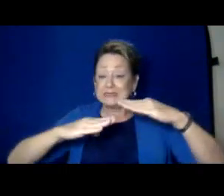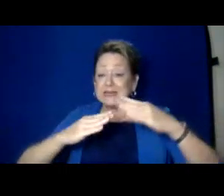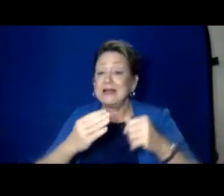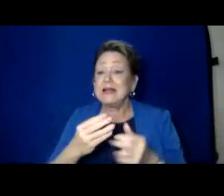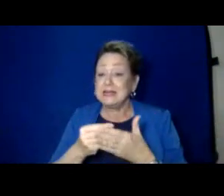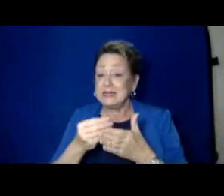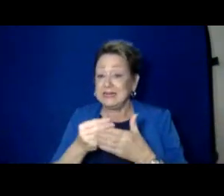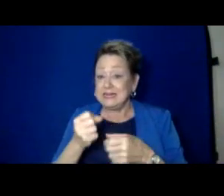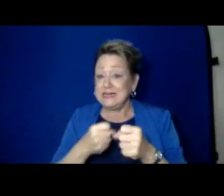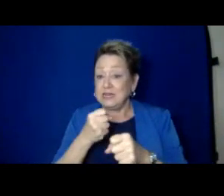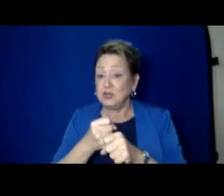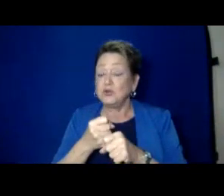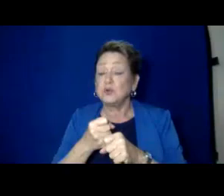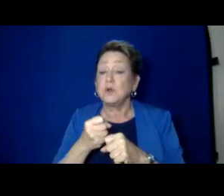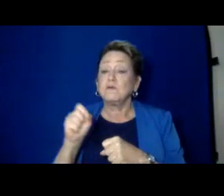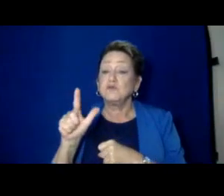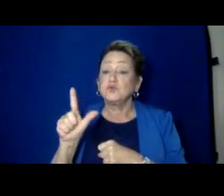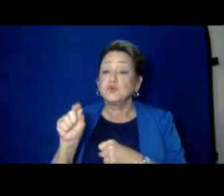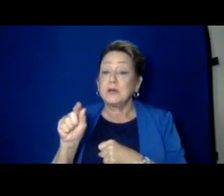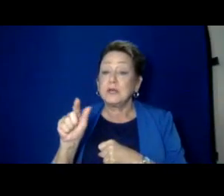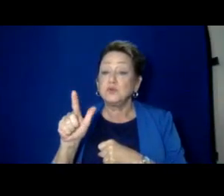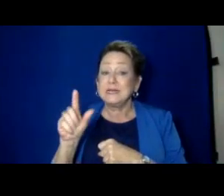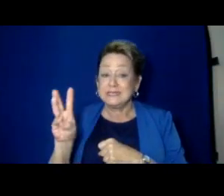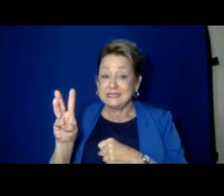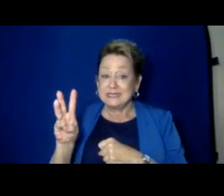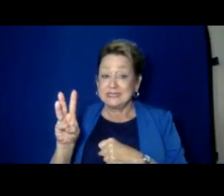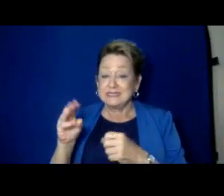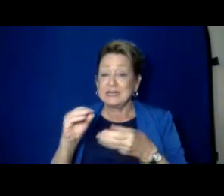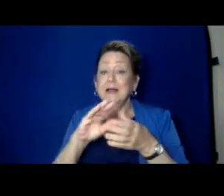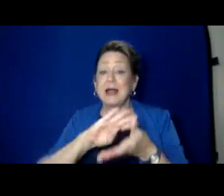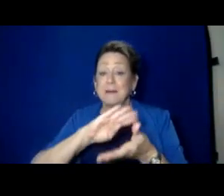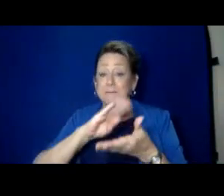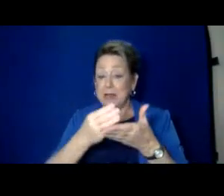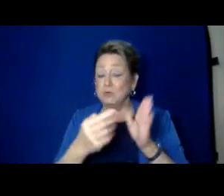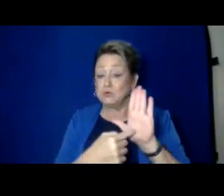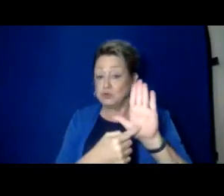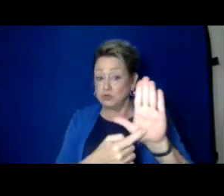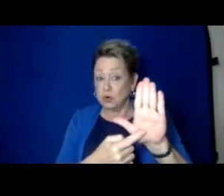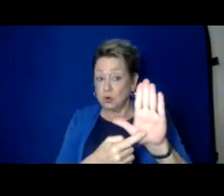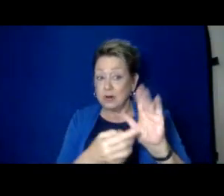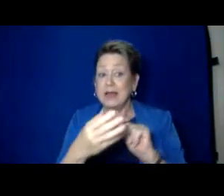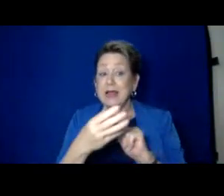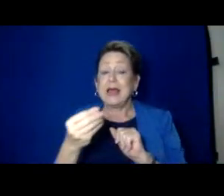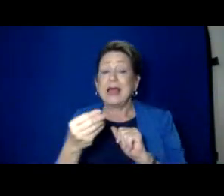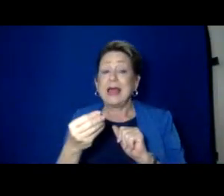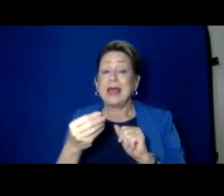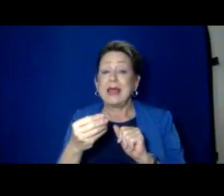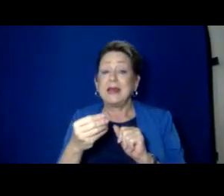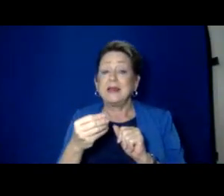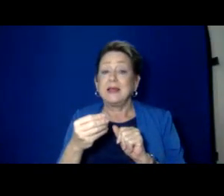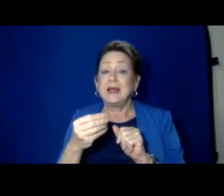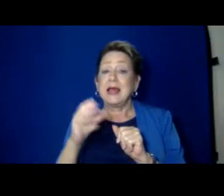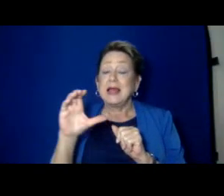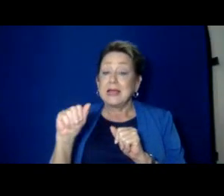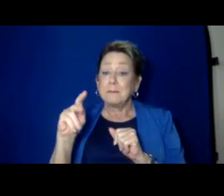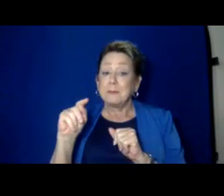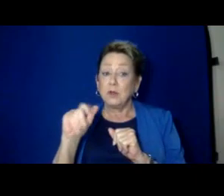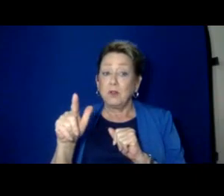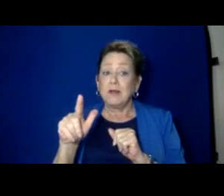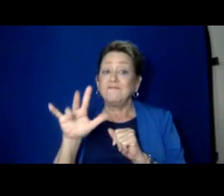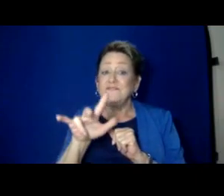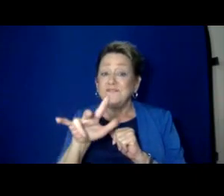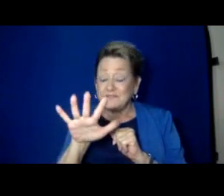operating budget of $572.2 million and a balanced fiscal year 26 capital budget